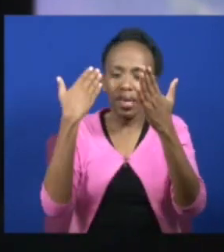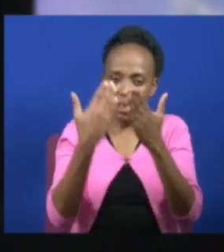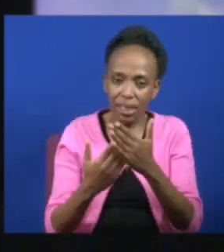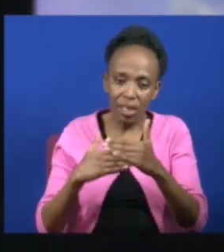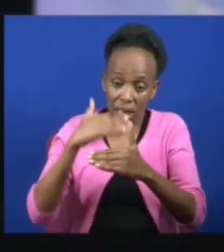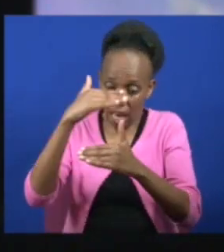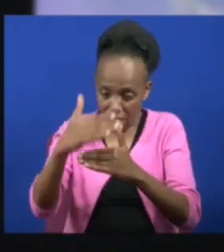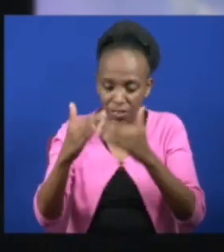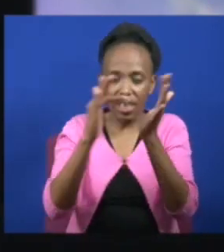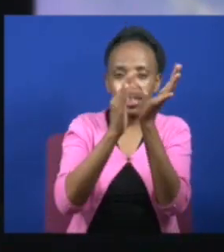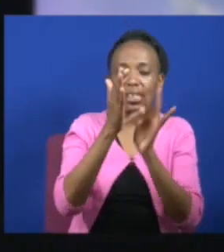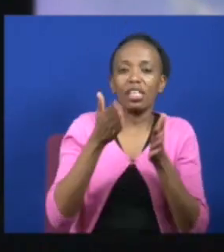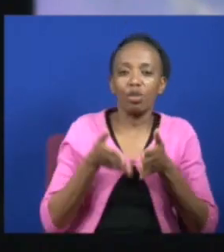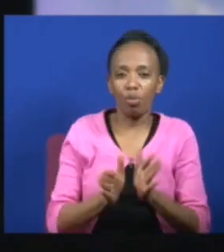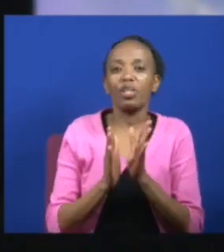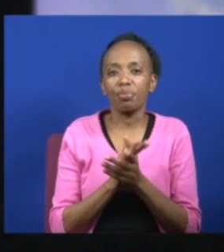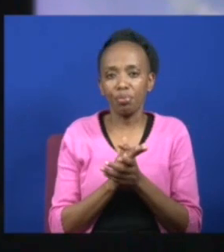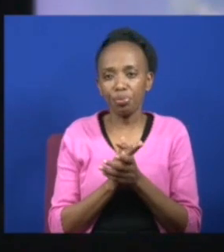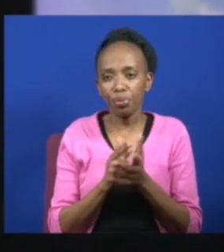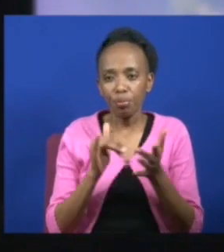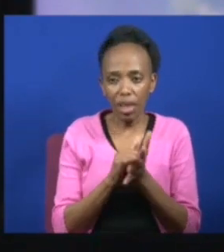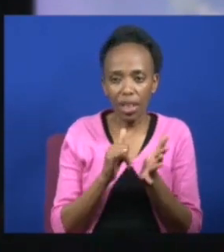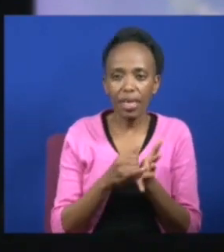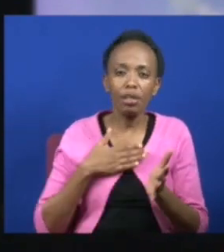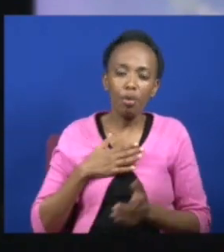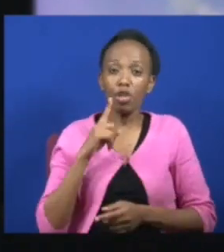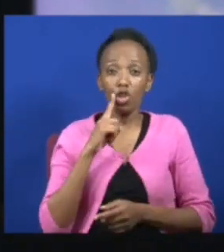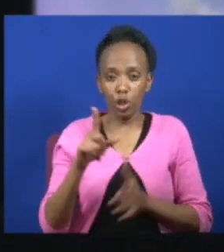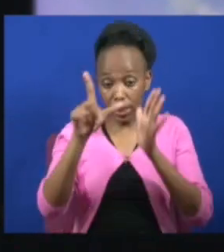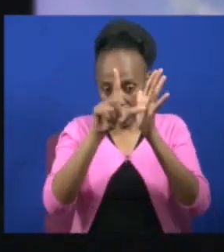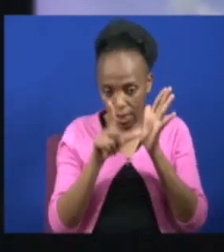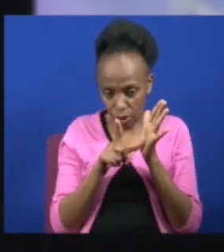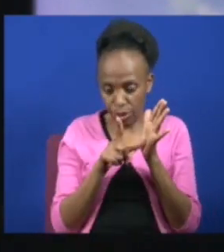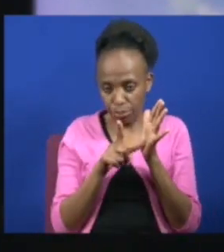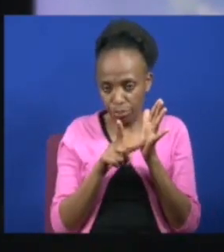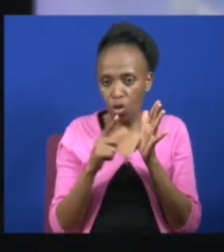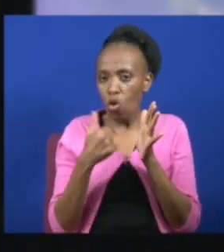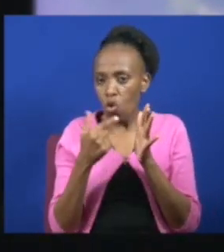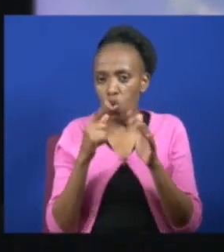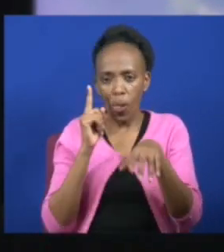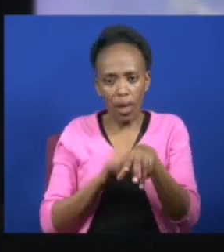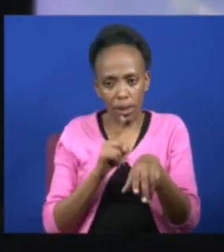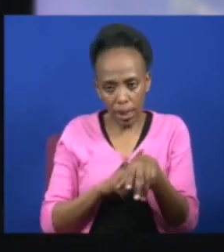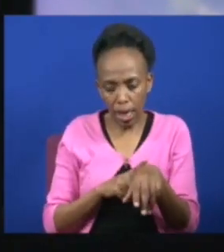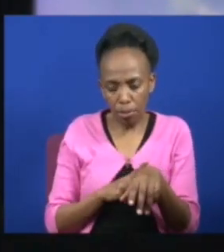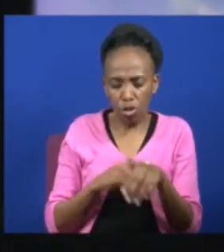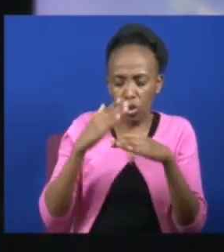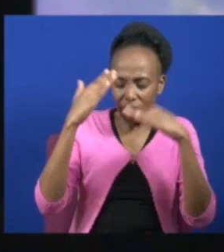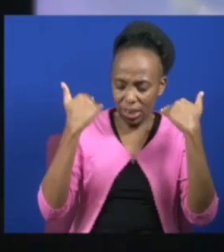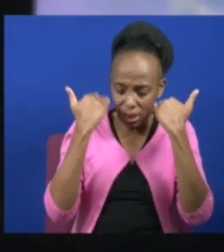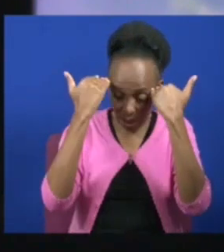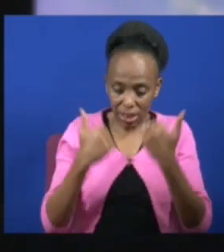after Jesus was born. That, I'm sure, is a lesson to us who, when we are under